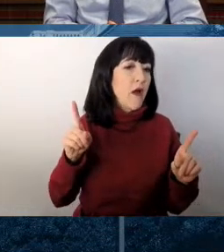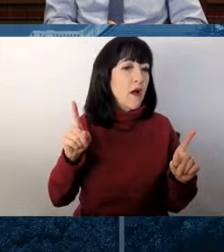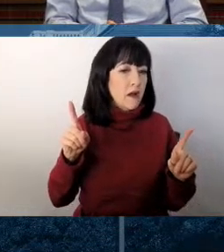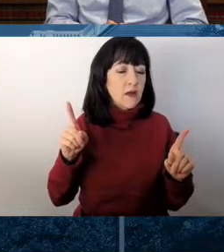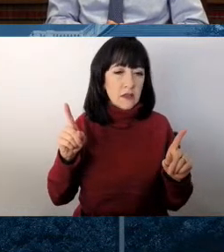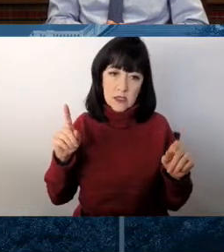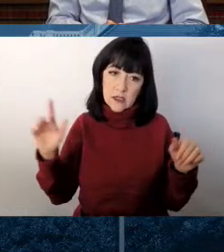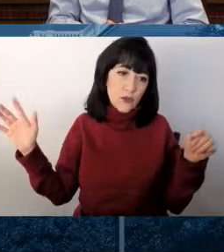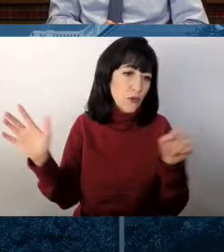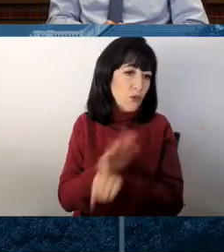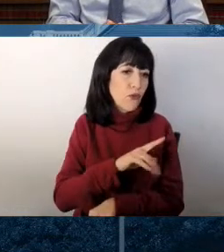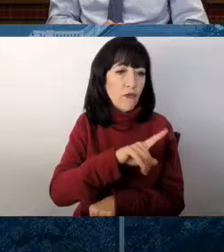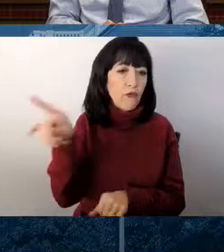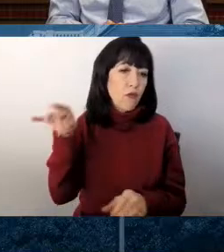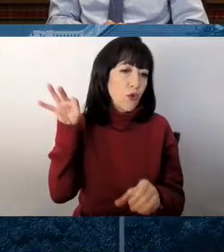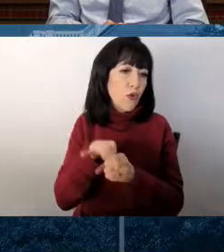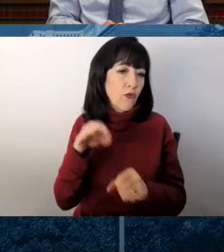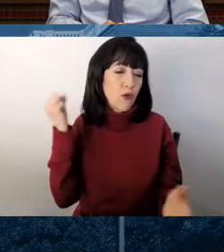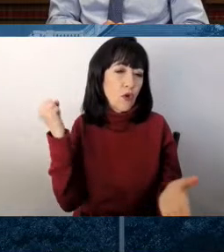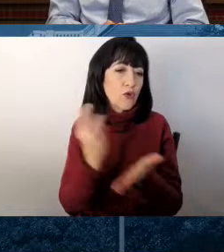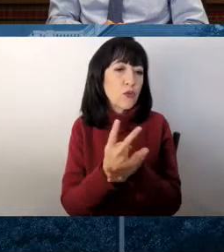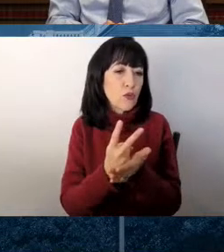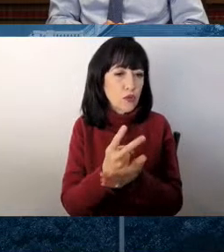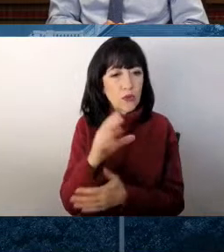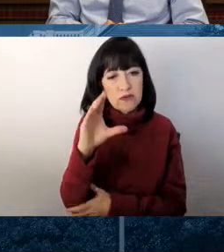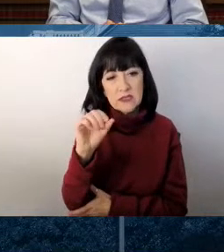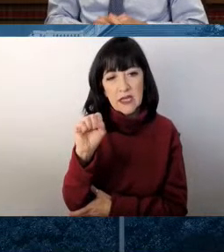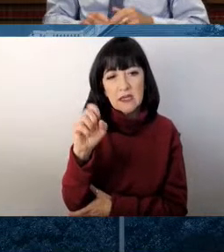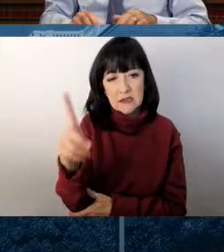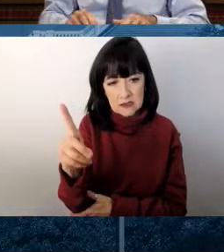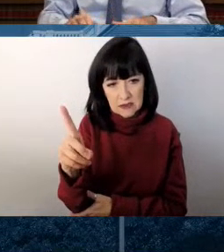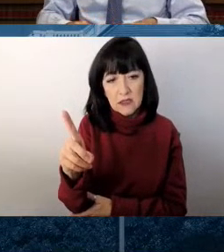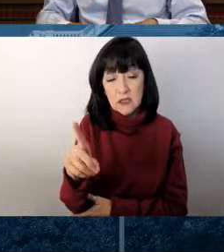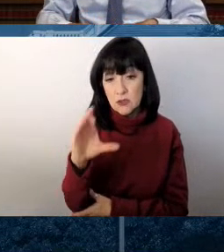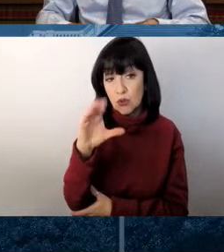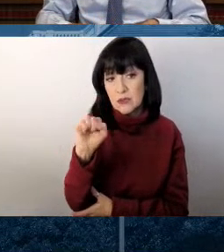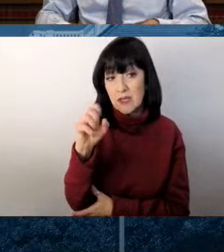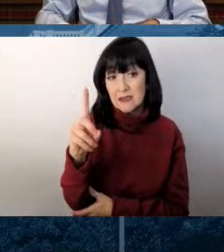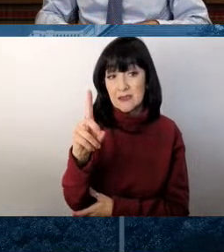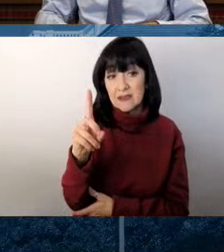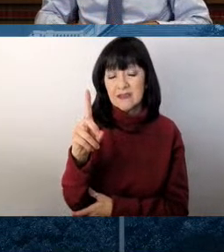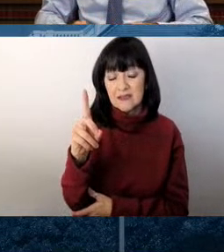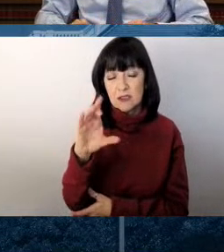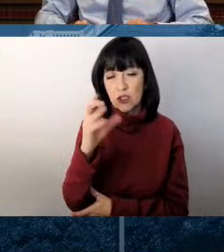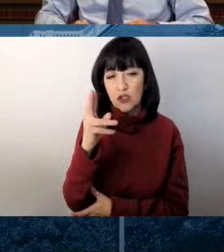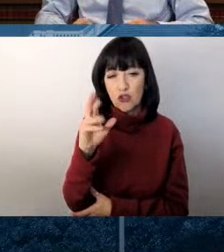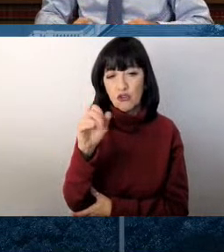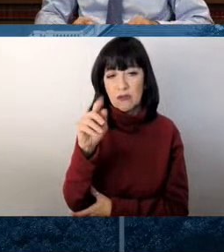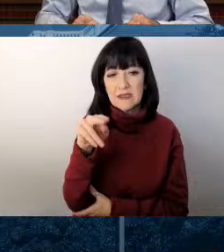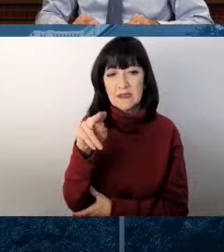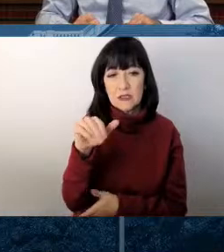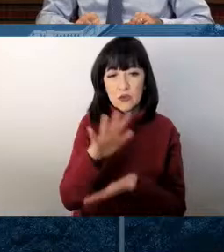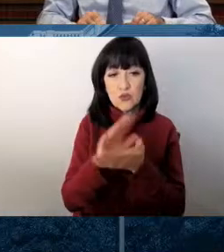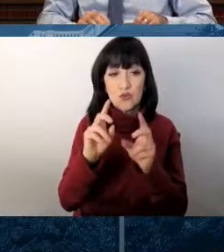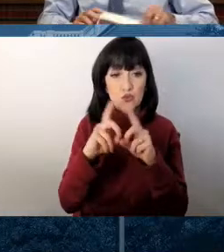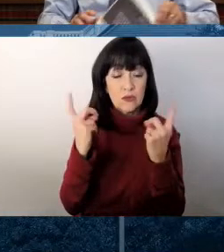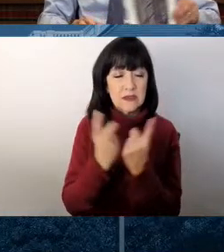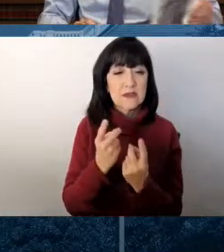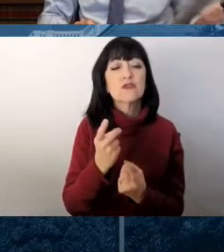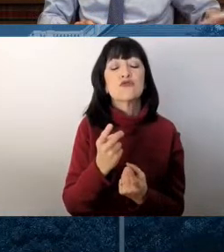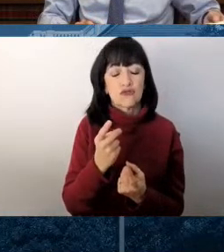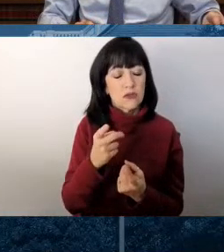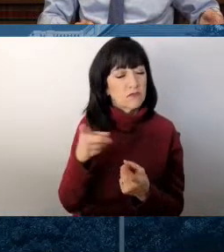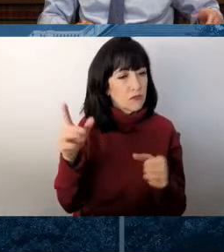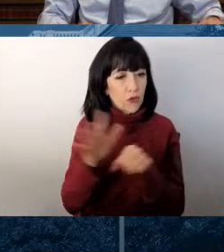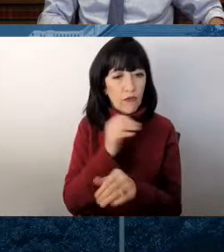move forward there, and are helping from similar approvals from Brandywine School District and the Red Clay School